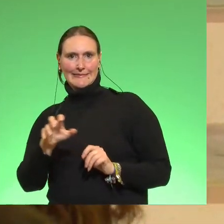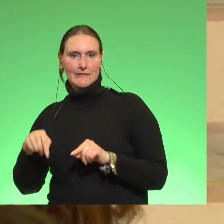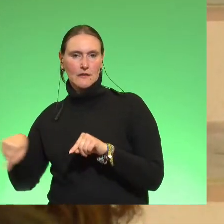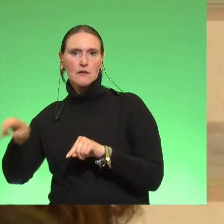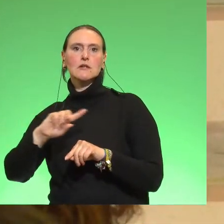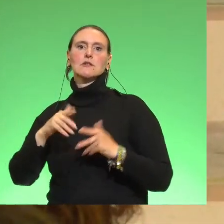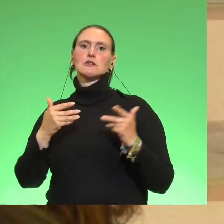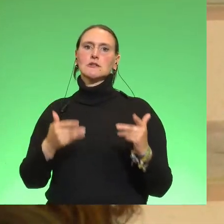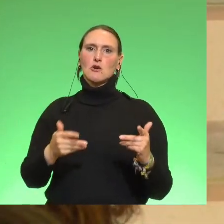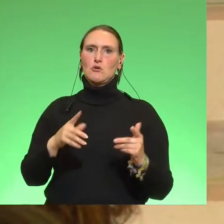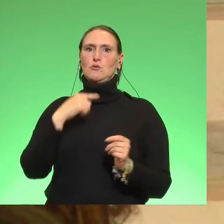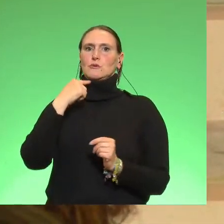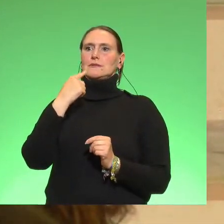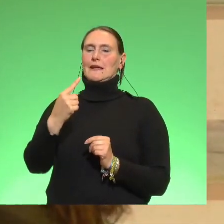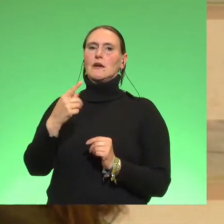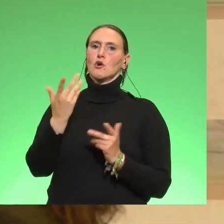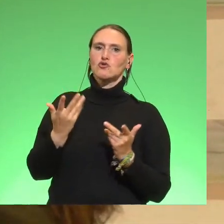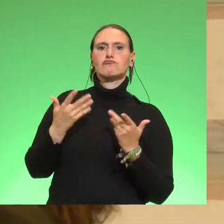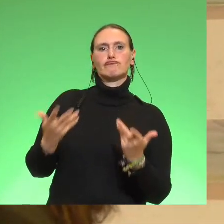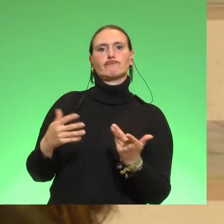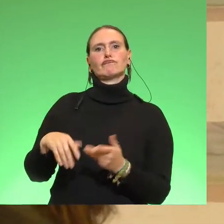of the nation state.